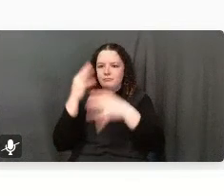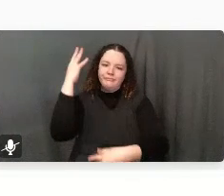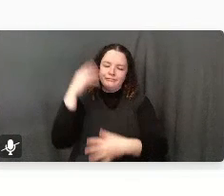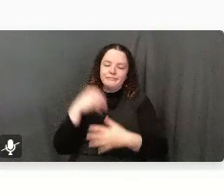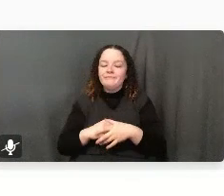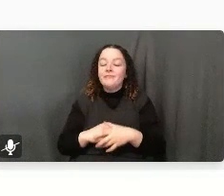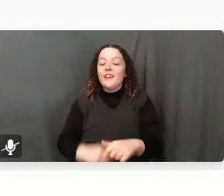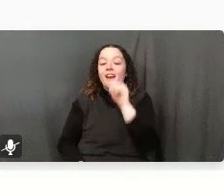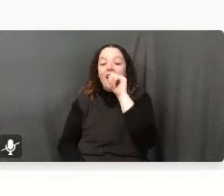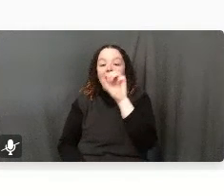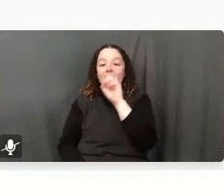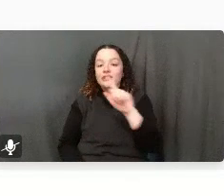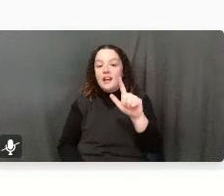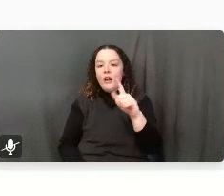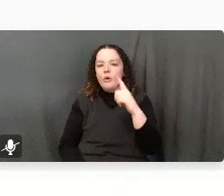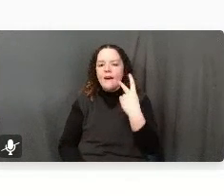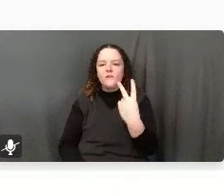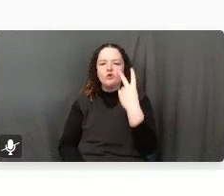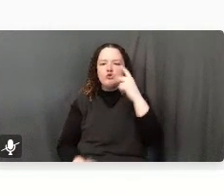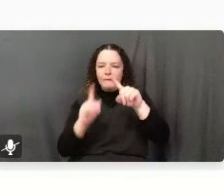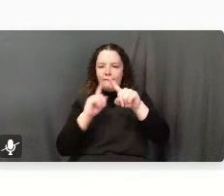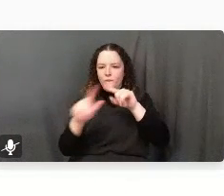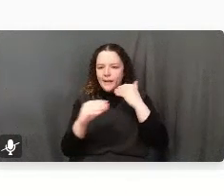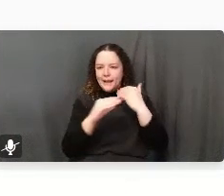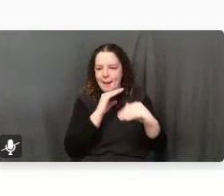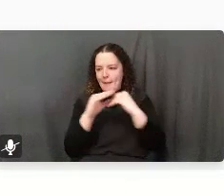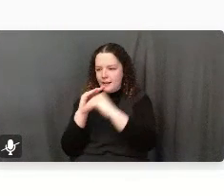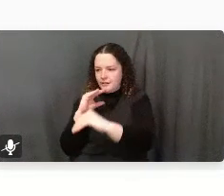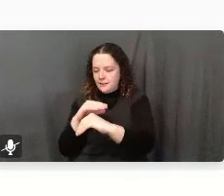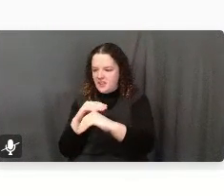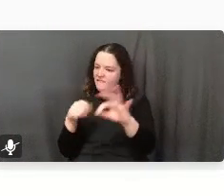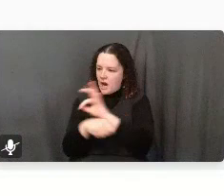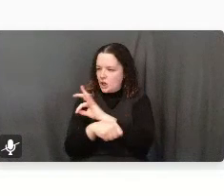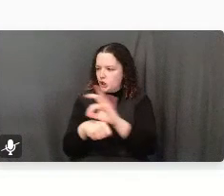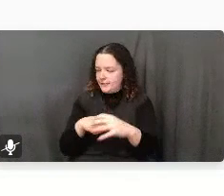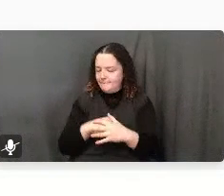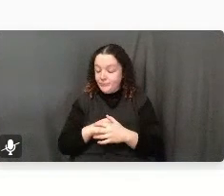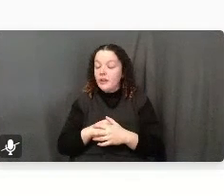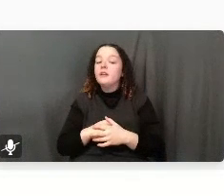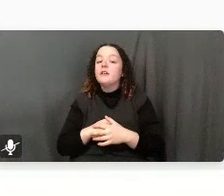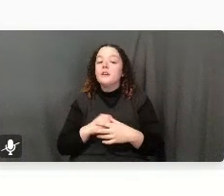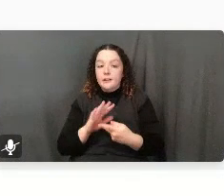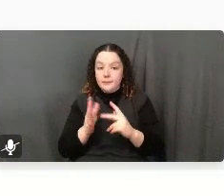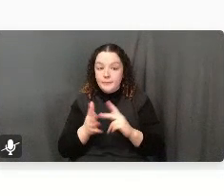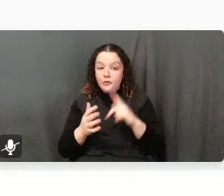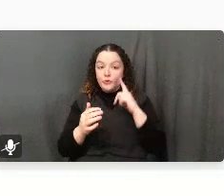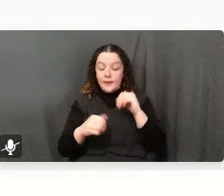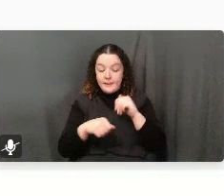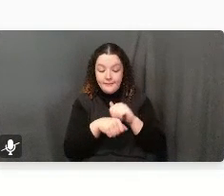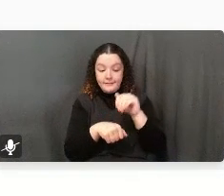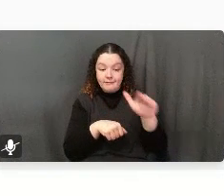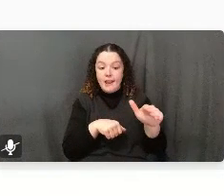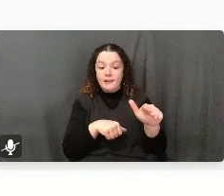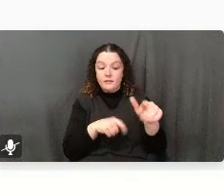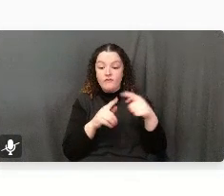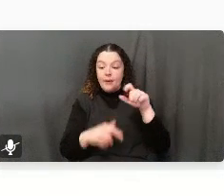two main different email functions. We have the ability to send emails from your Gmail